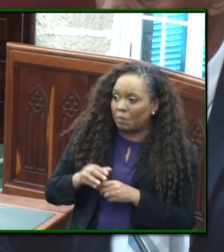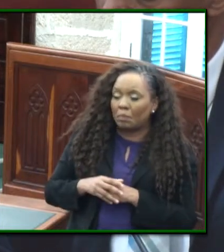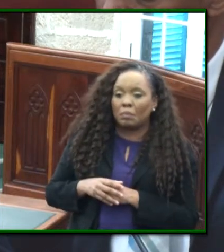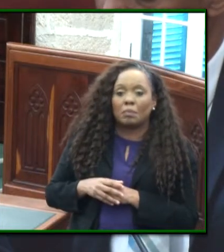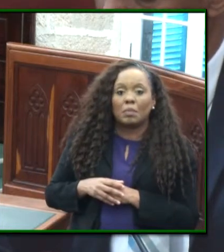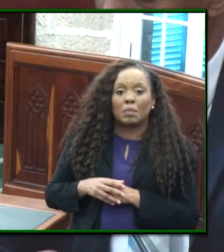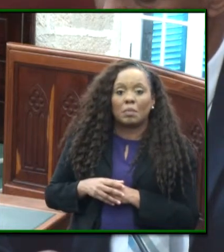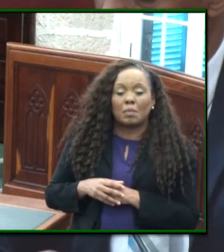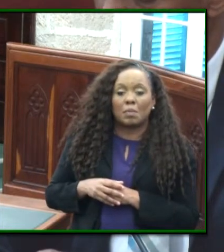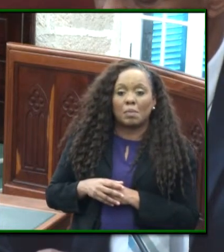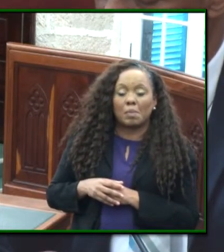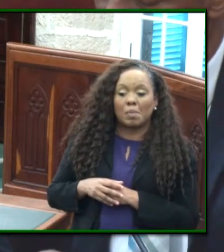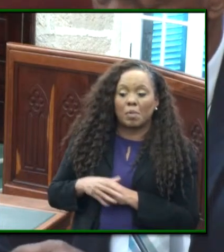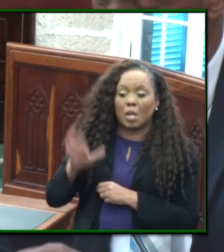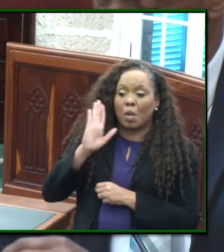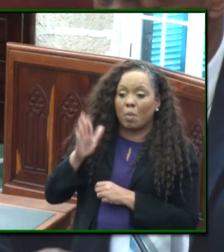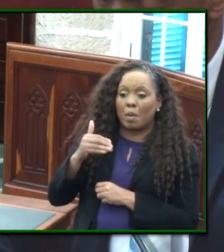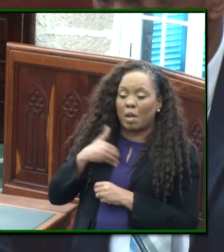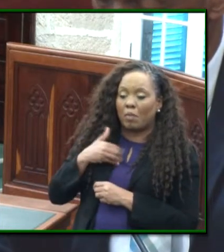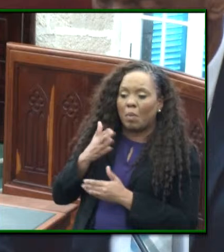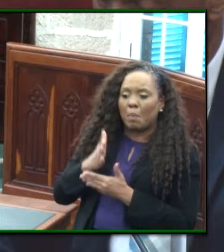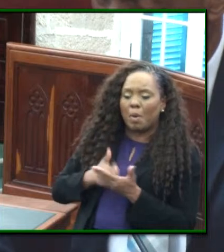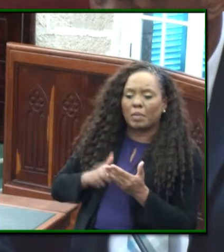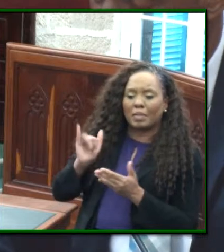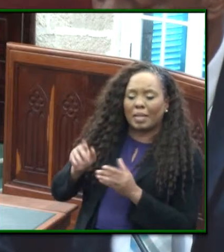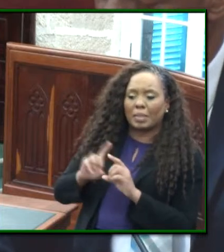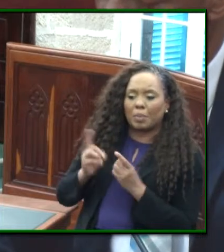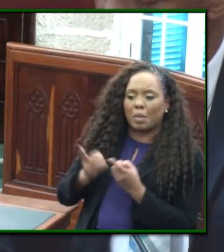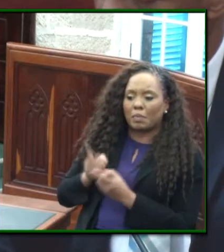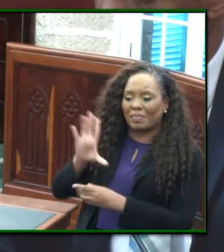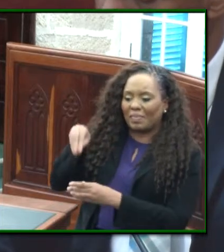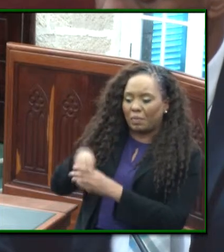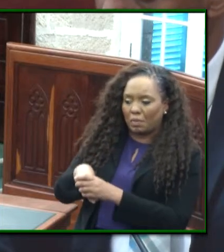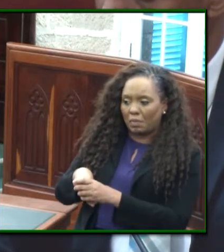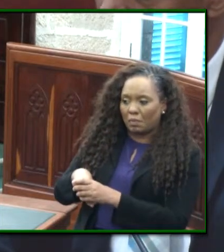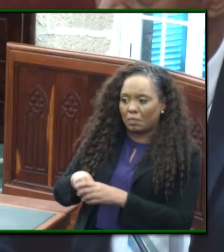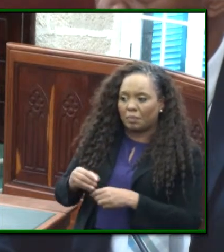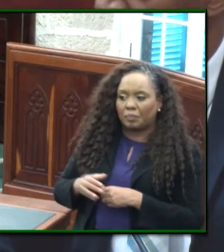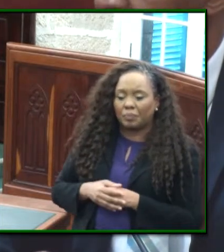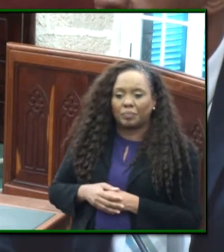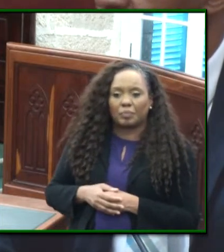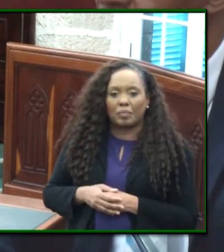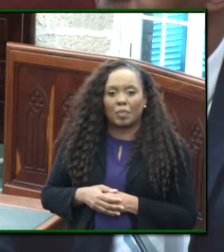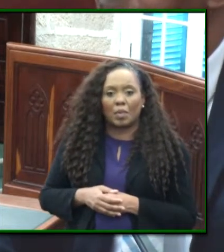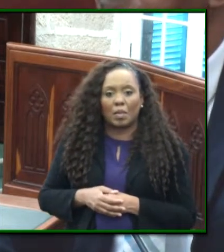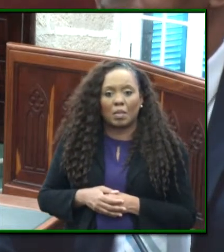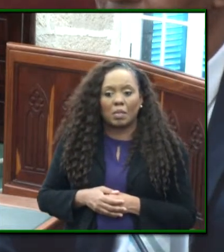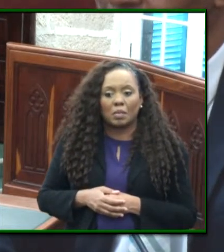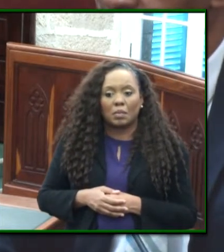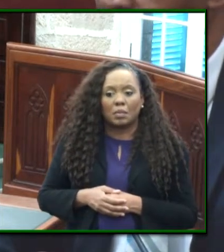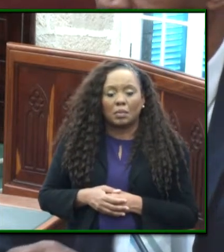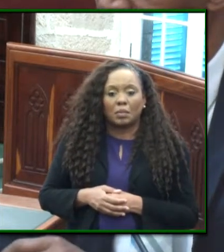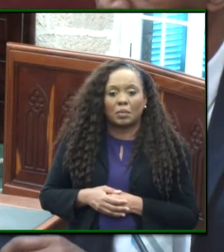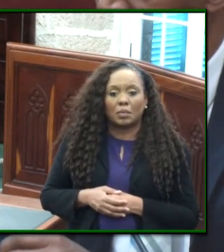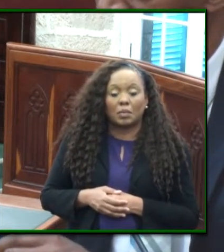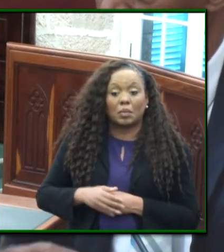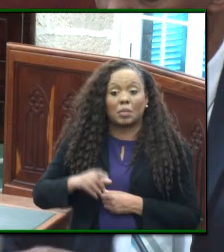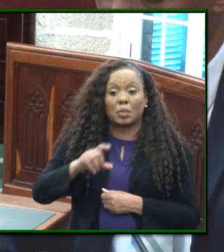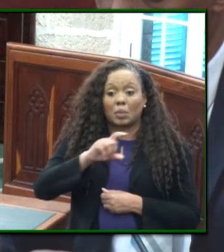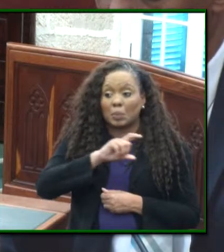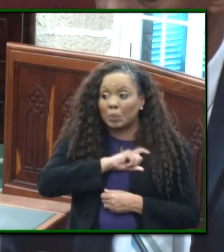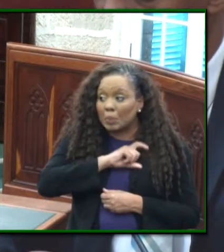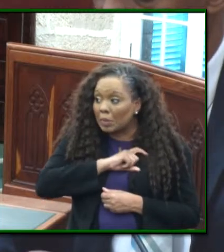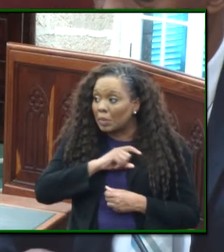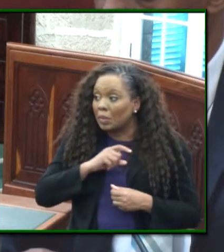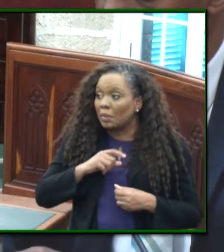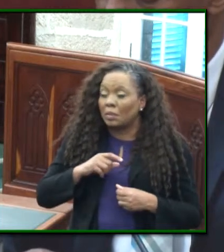remit. I'll remind you that that kind of approach is not unknown to us. The police certificate of